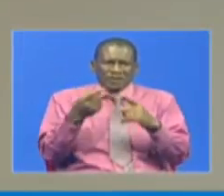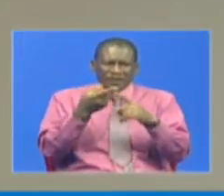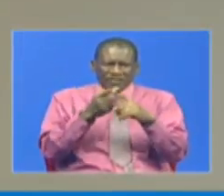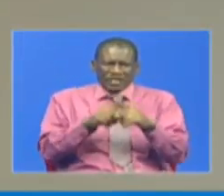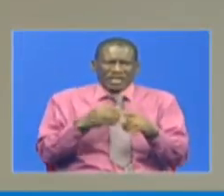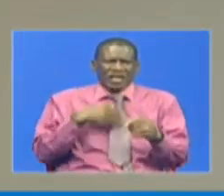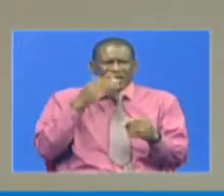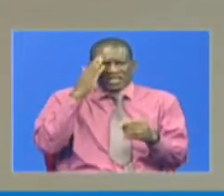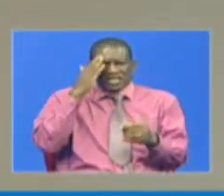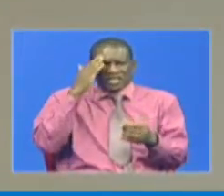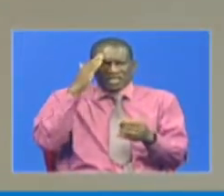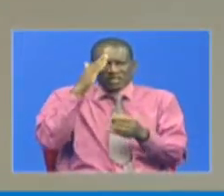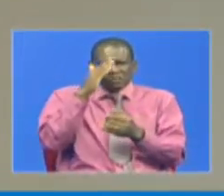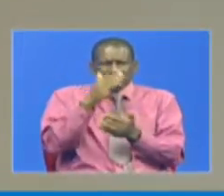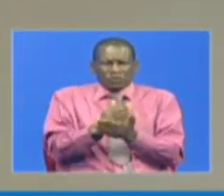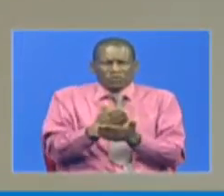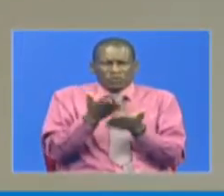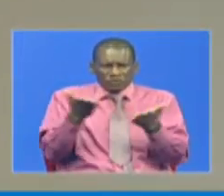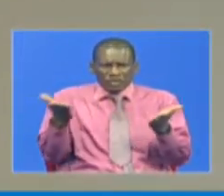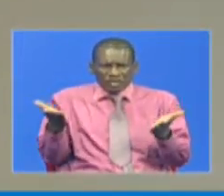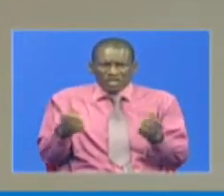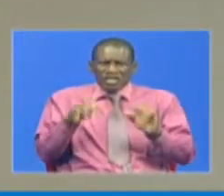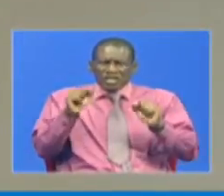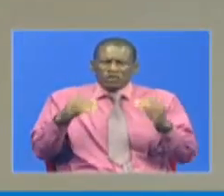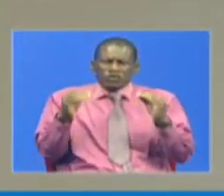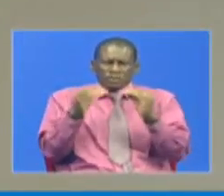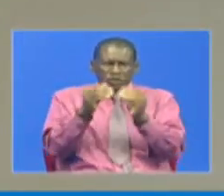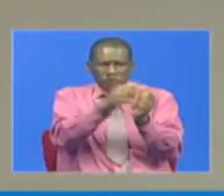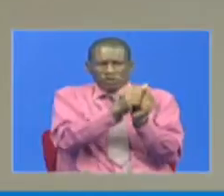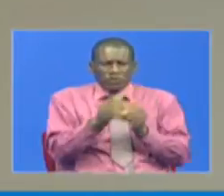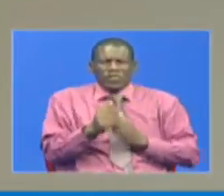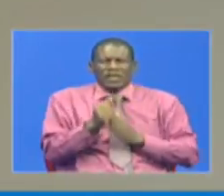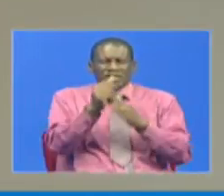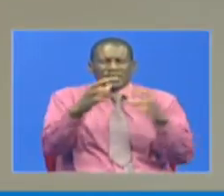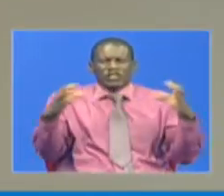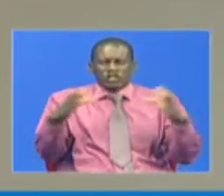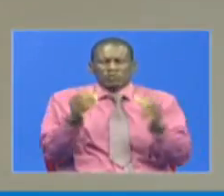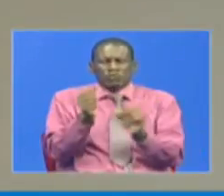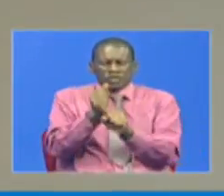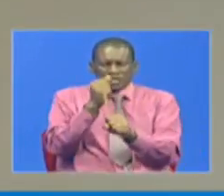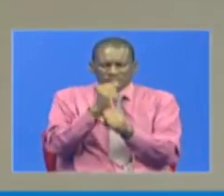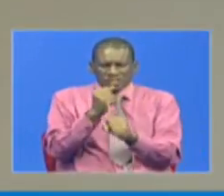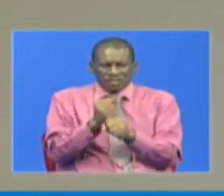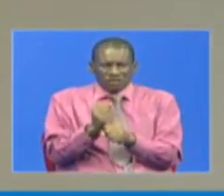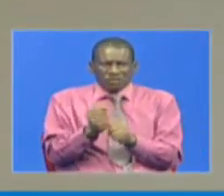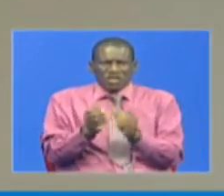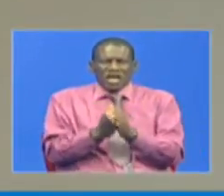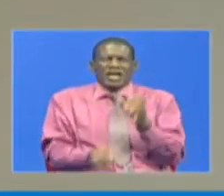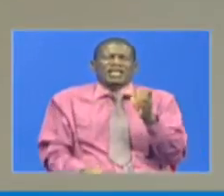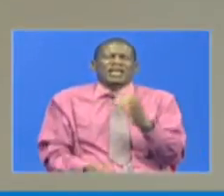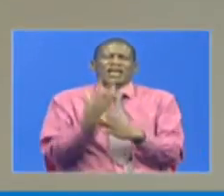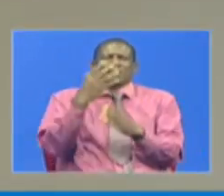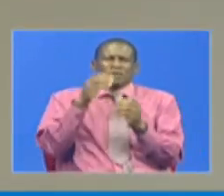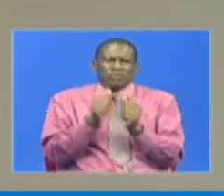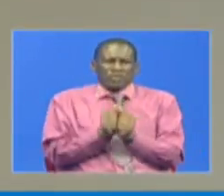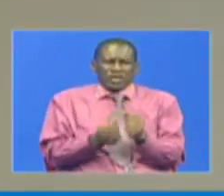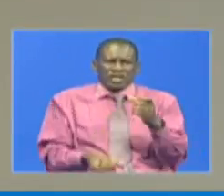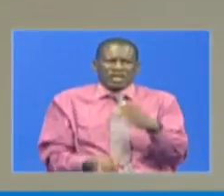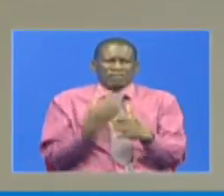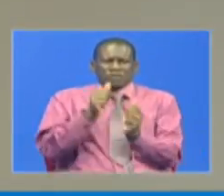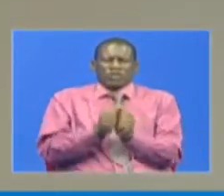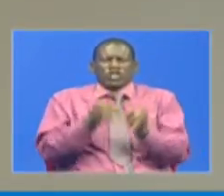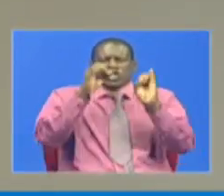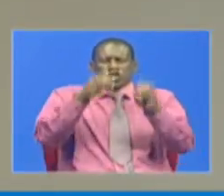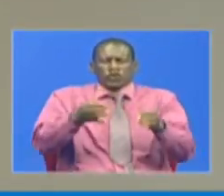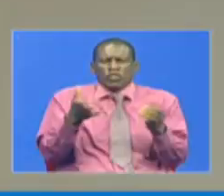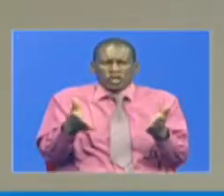proof of the pudding comes, can you sit together with your leadership team, with your staff, and really come up with a new product,